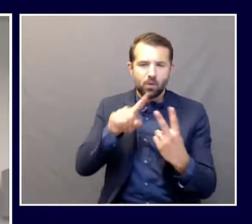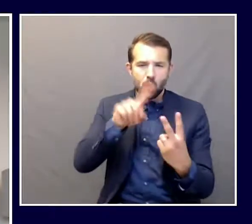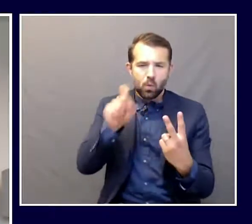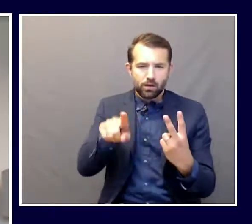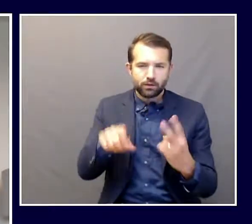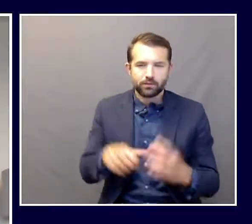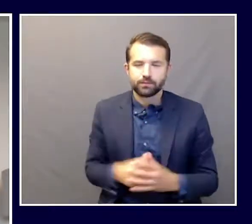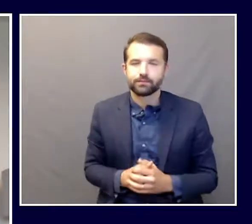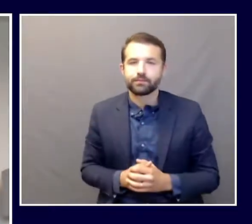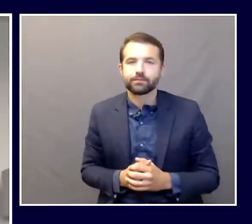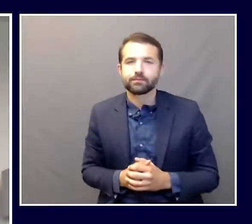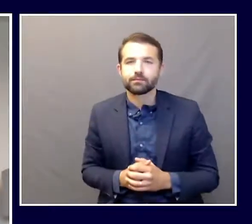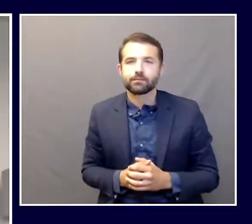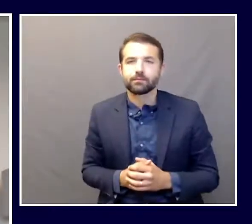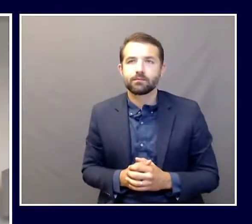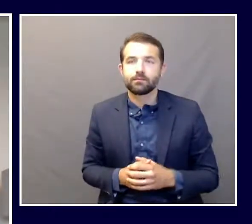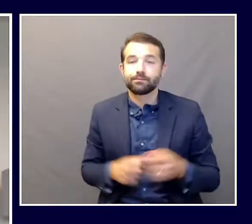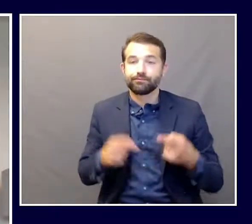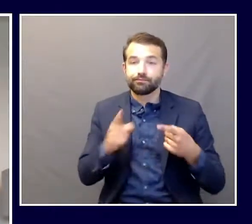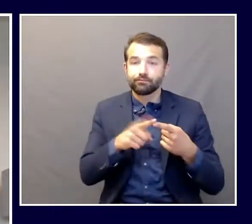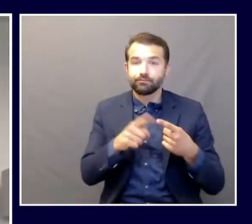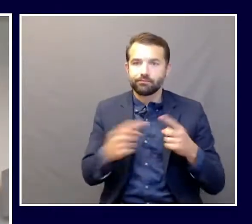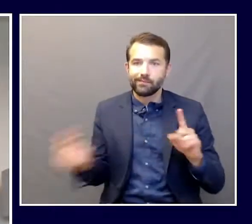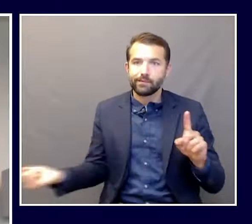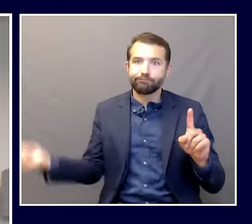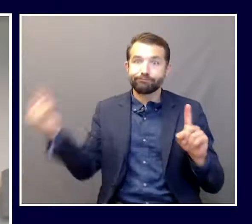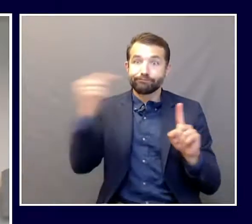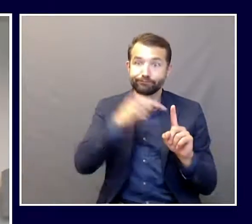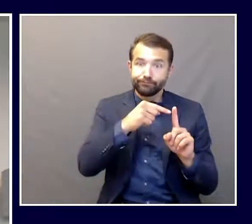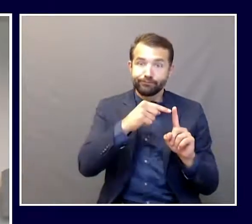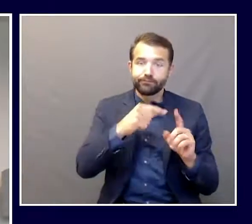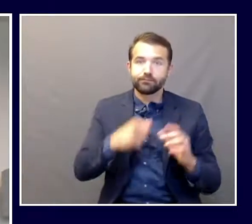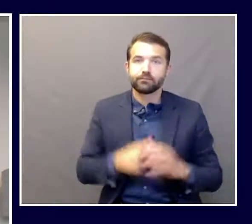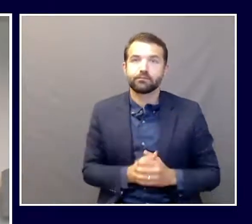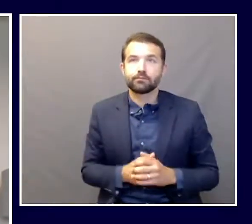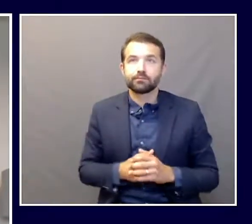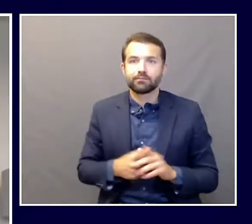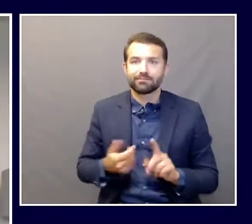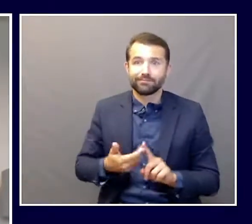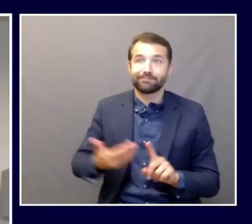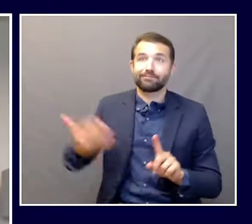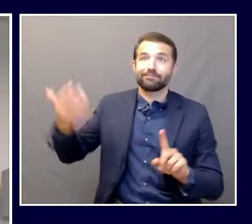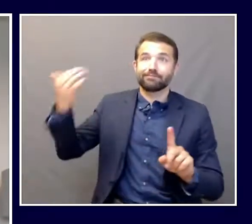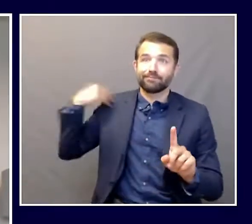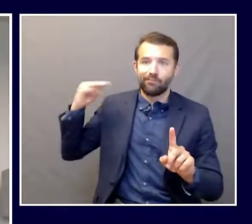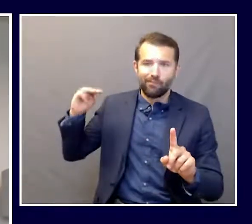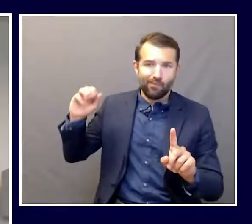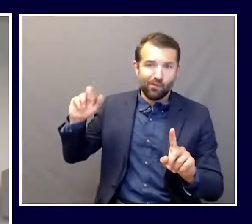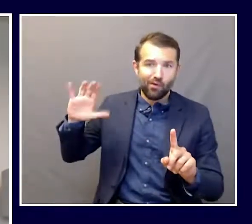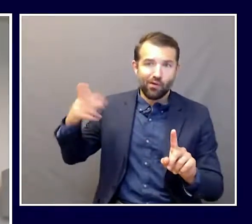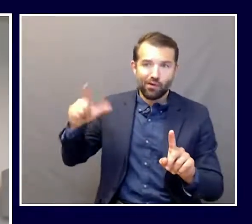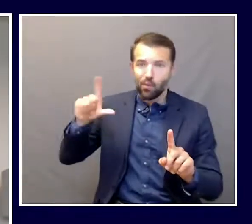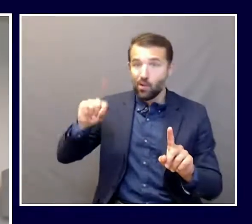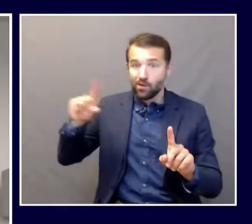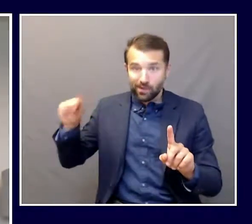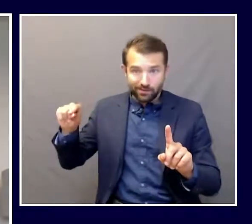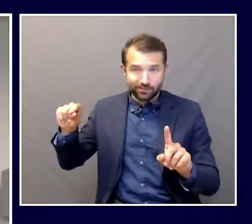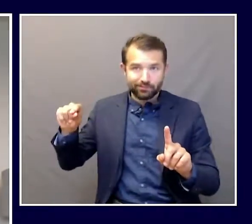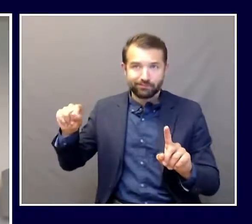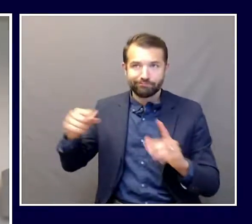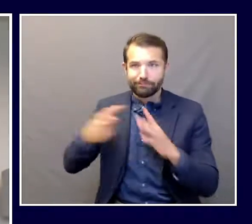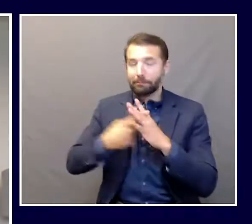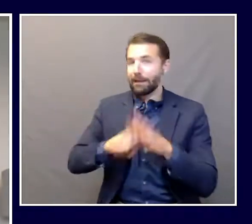actually want to go back to the beginning of the pandemic. I had spoken to a number